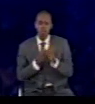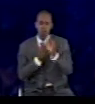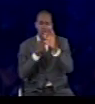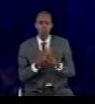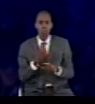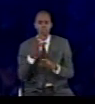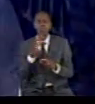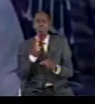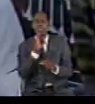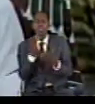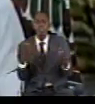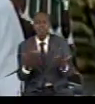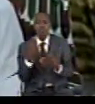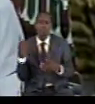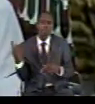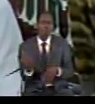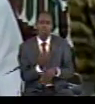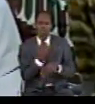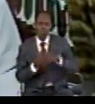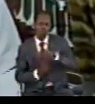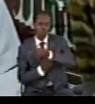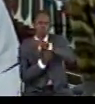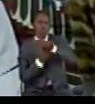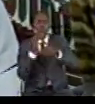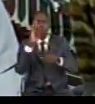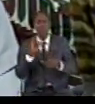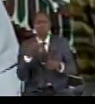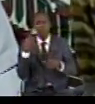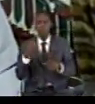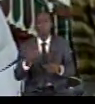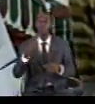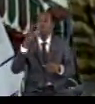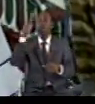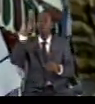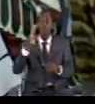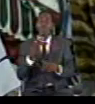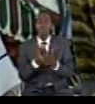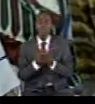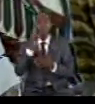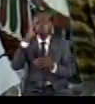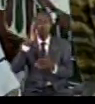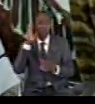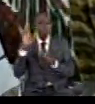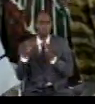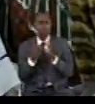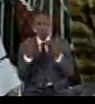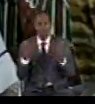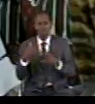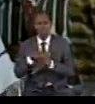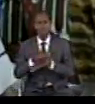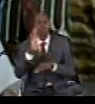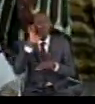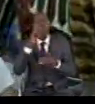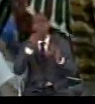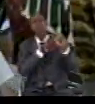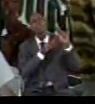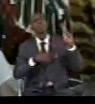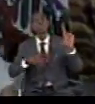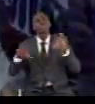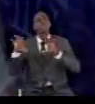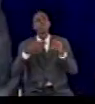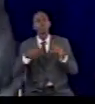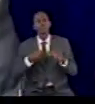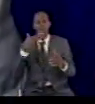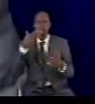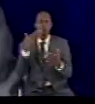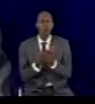here always backed up by god and that god he will do you good tonight talk to god in prayer i said lord do me good the mandate of freedom